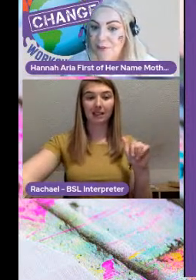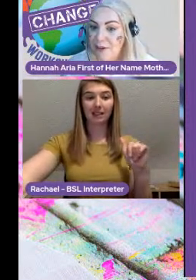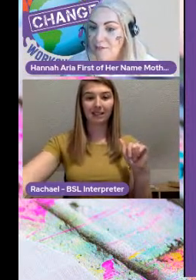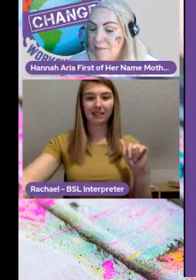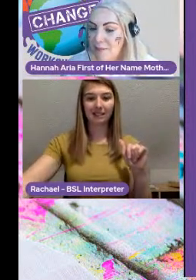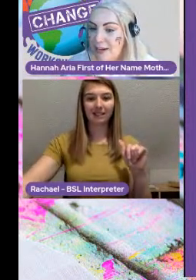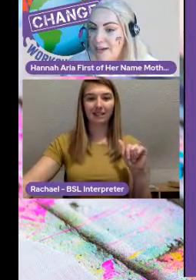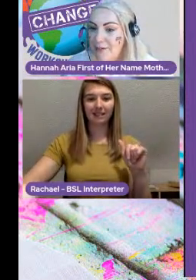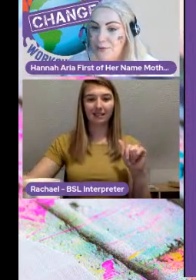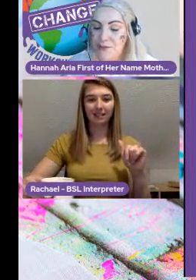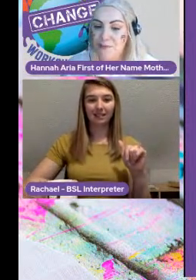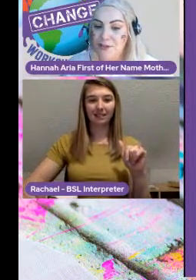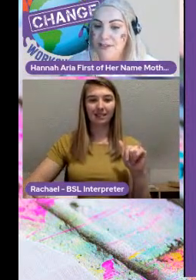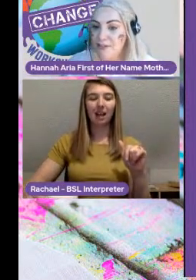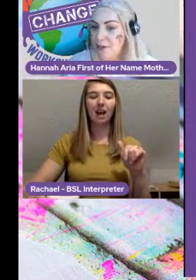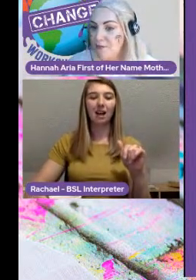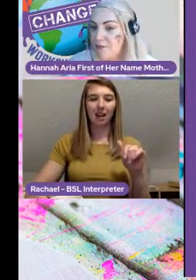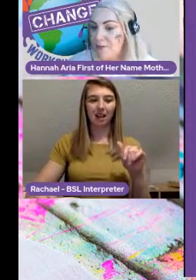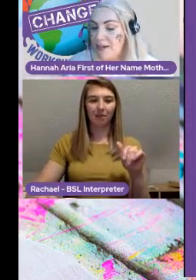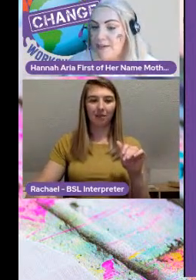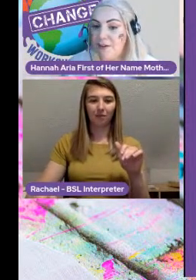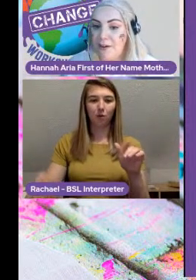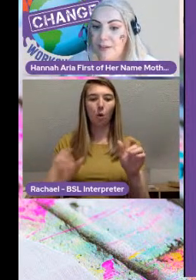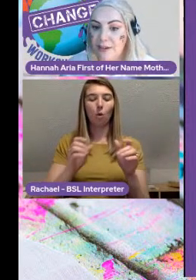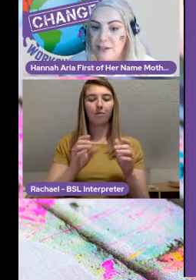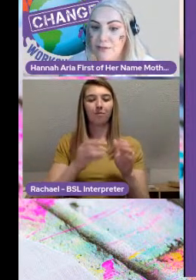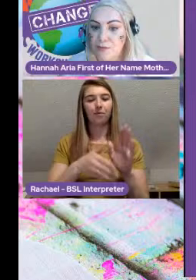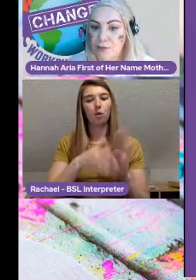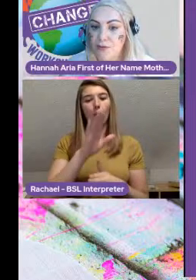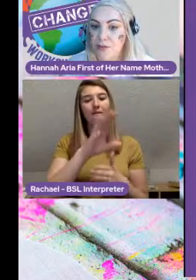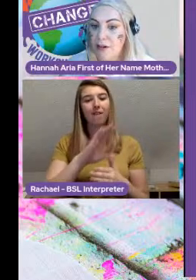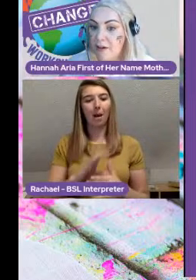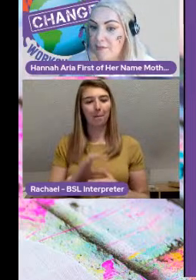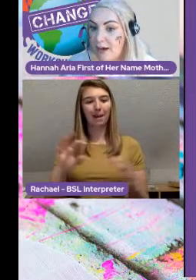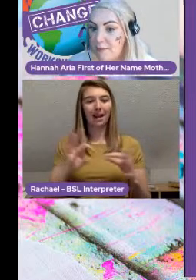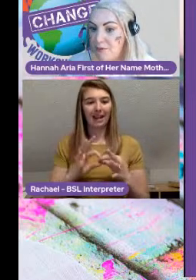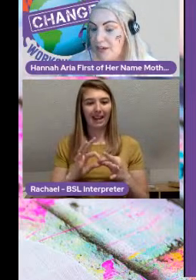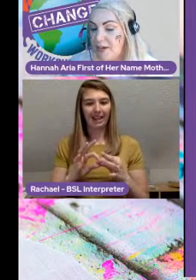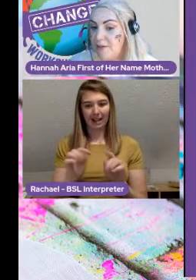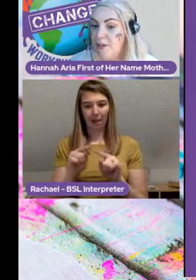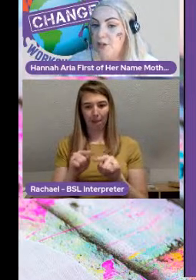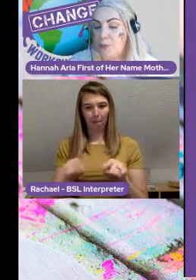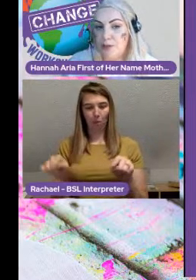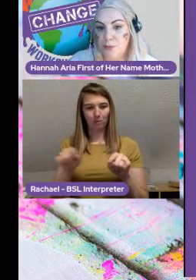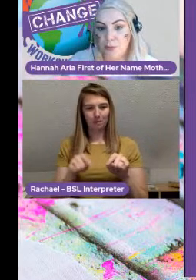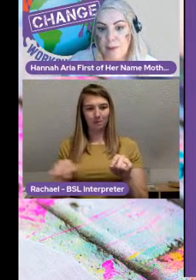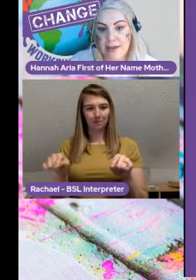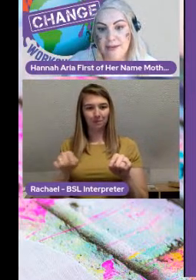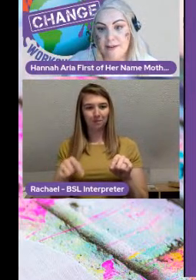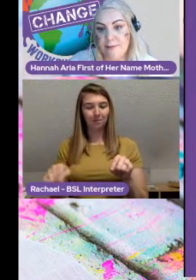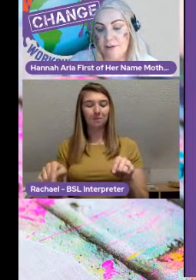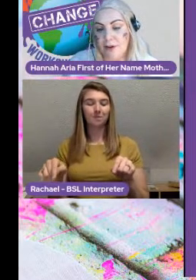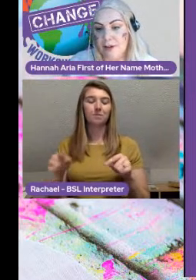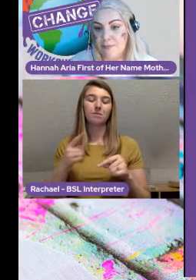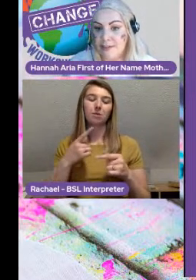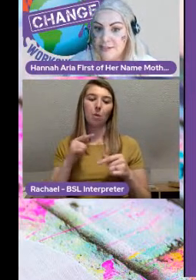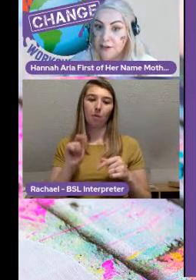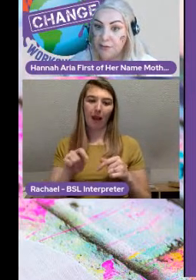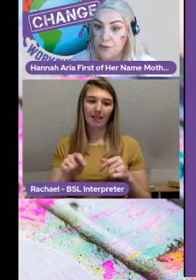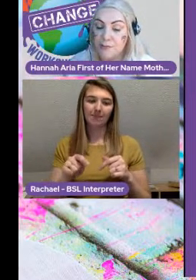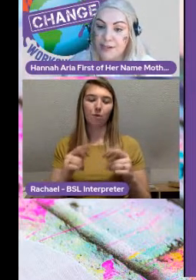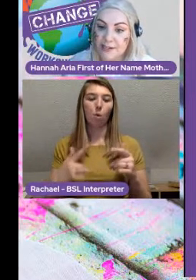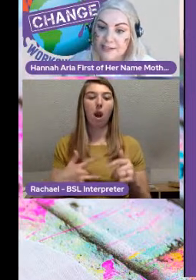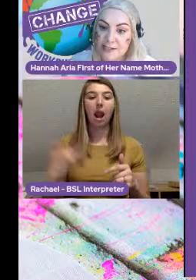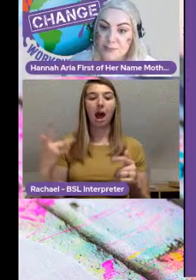Oh, we've got the GoFundMe link. Awesome. So this GoFundMe link, I think, is for the live captioning, which will make